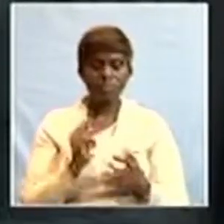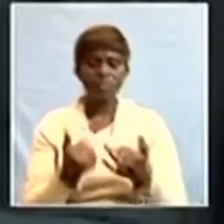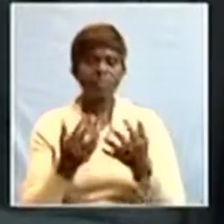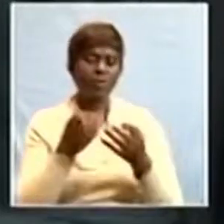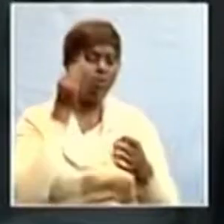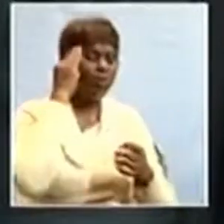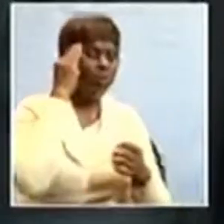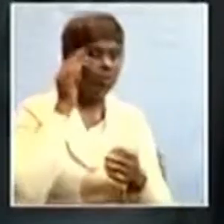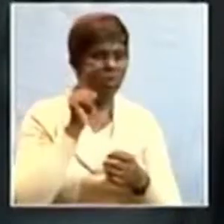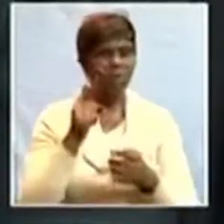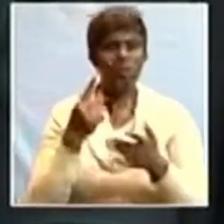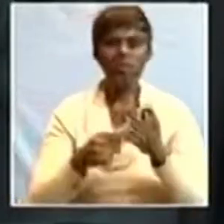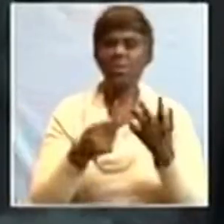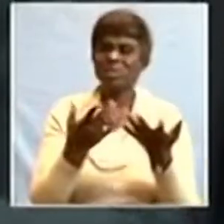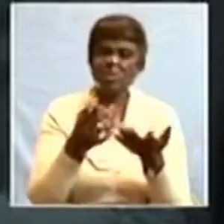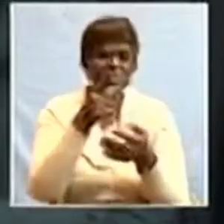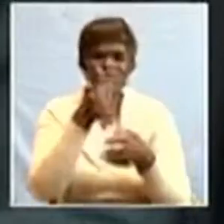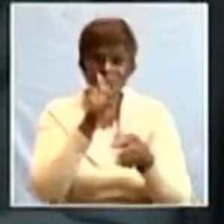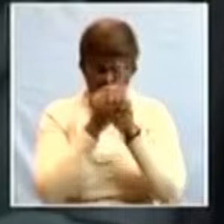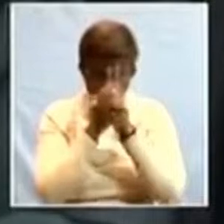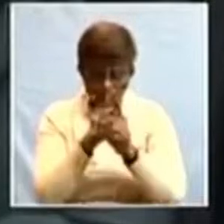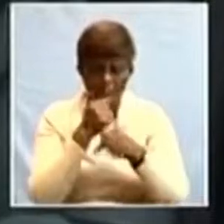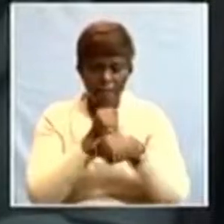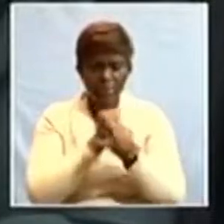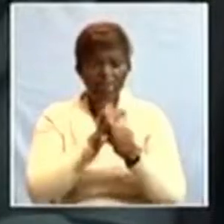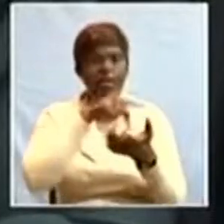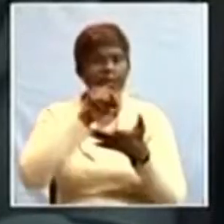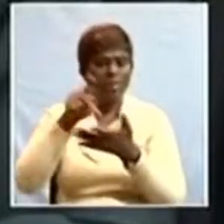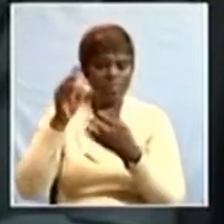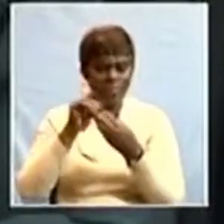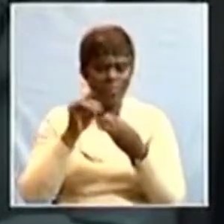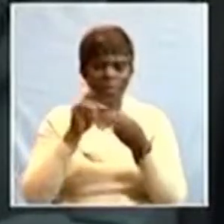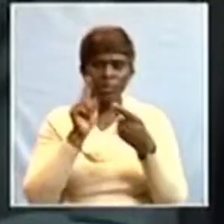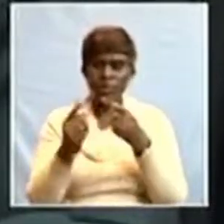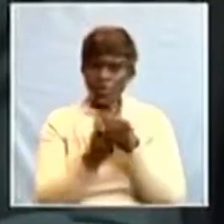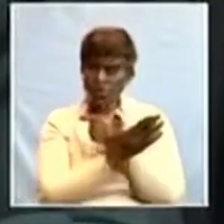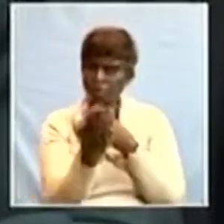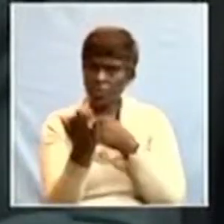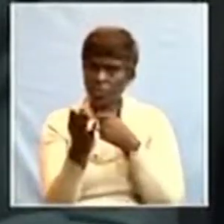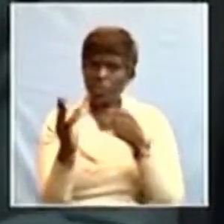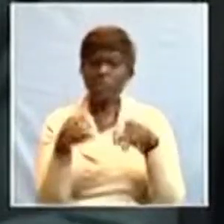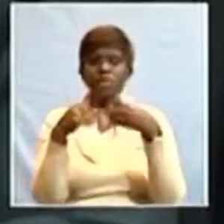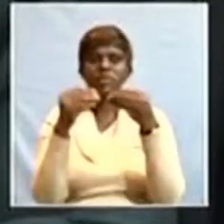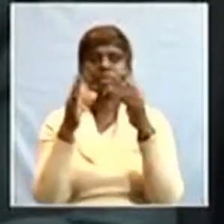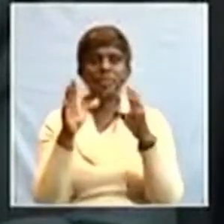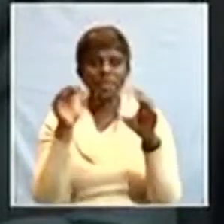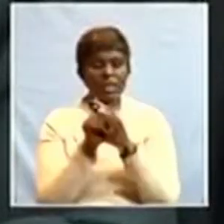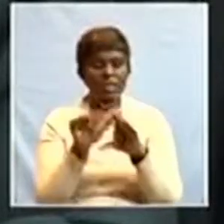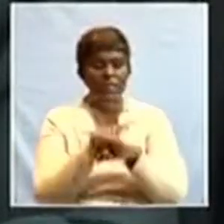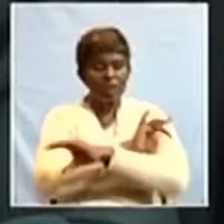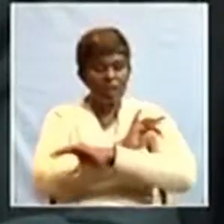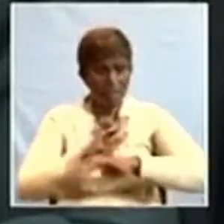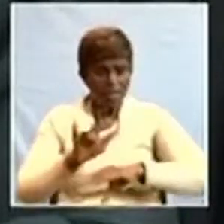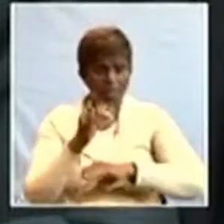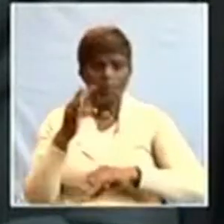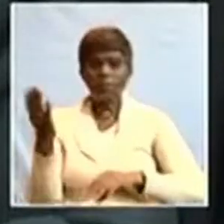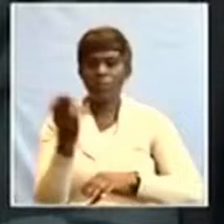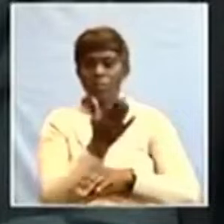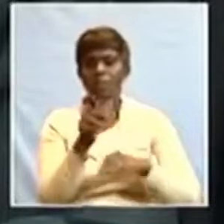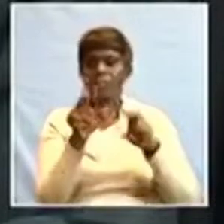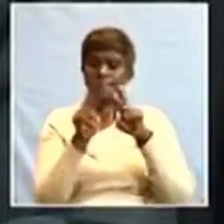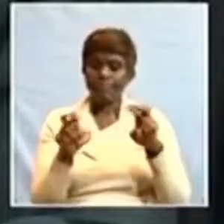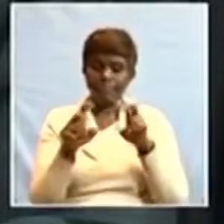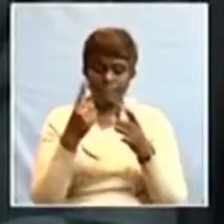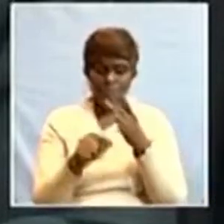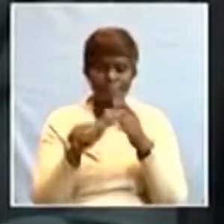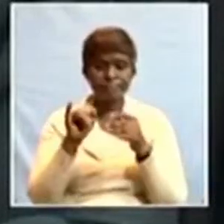as a committee what informed you to make payments to these two suppliers in the absence of verification